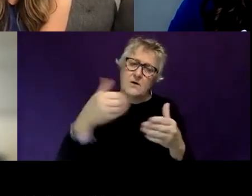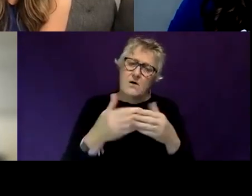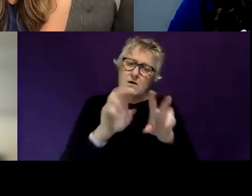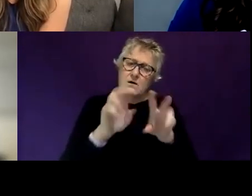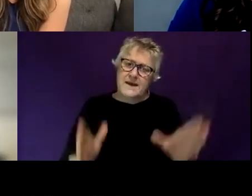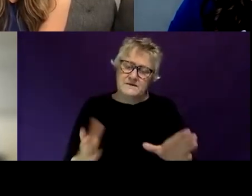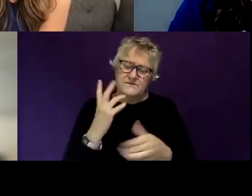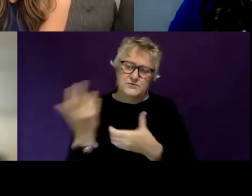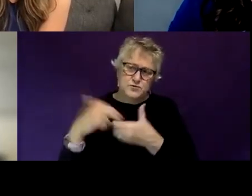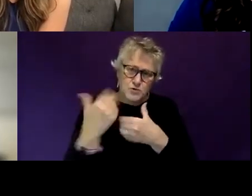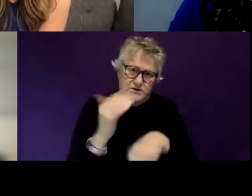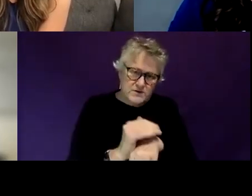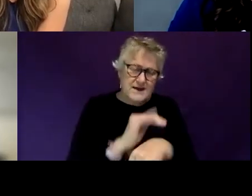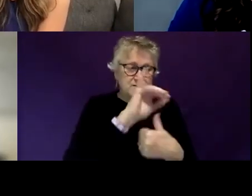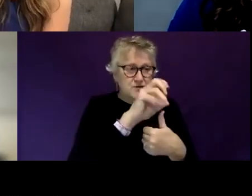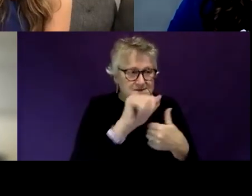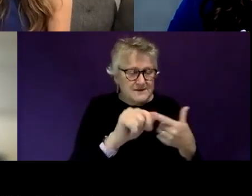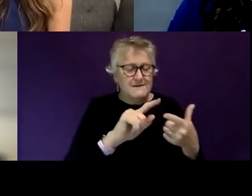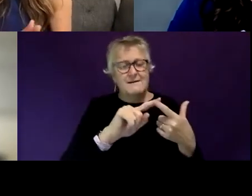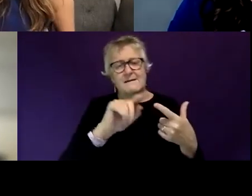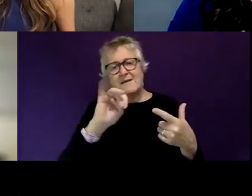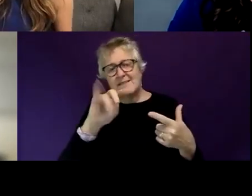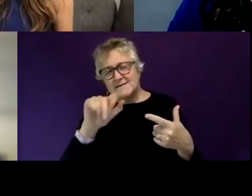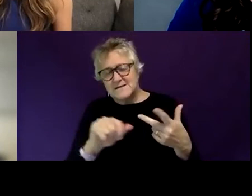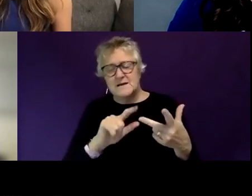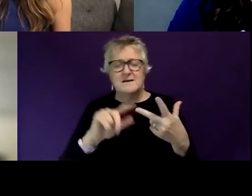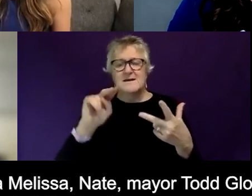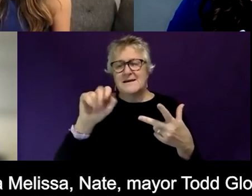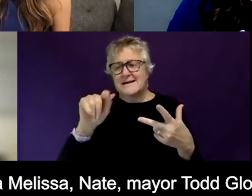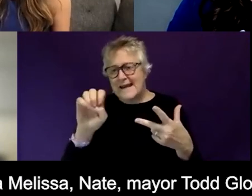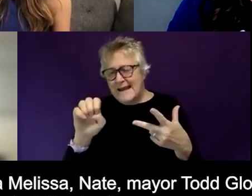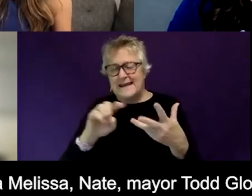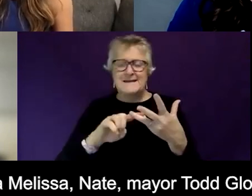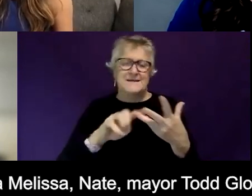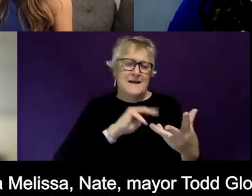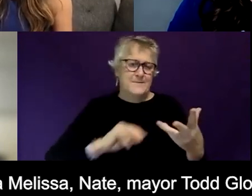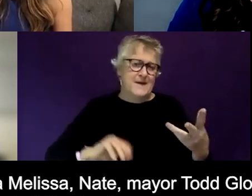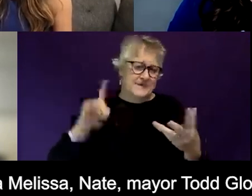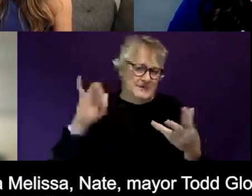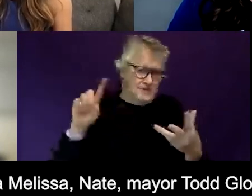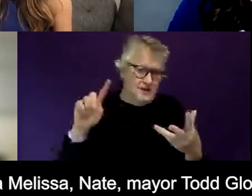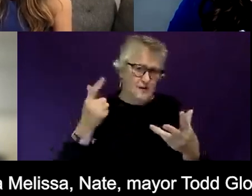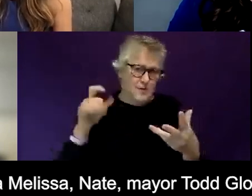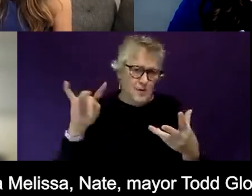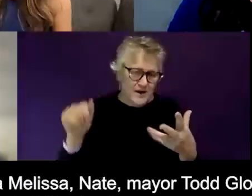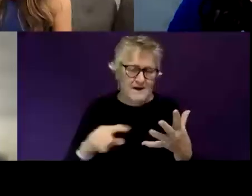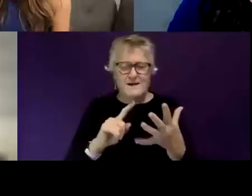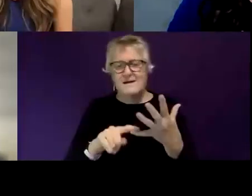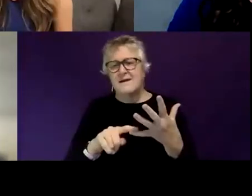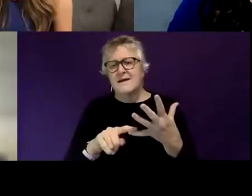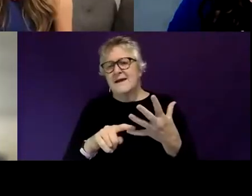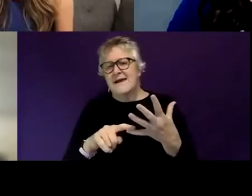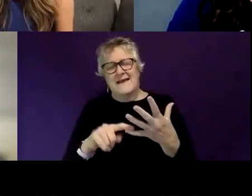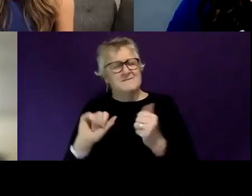joining, Jessica, Melissa, Nate, Mayor Todd, Gloria. Thank you, everyone. Maraming salamat.